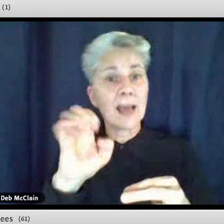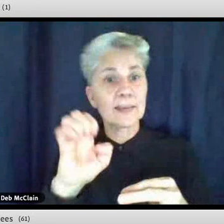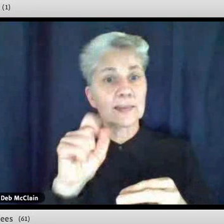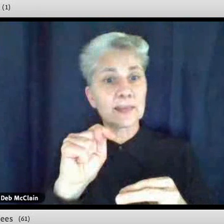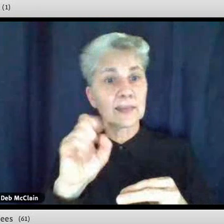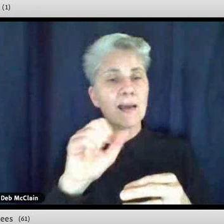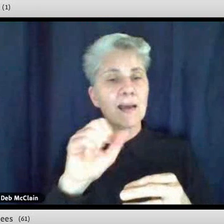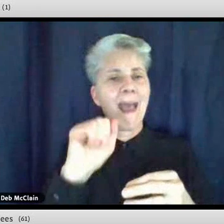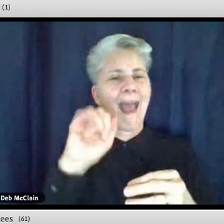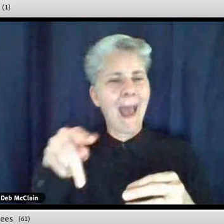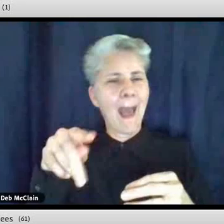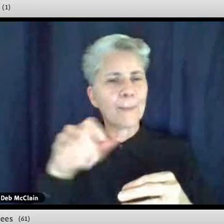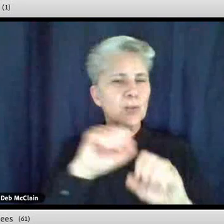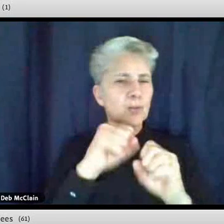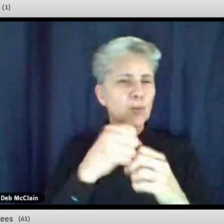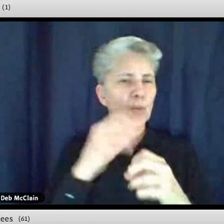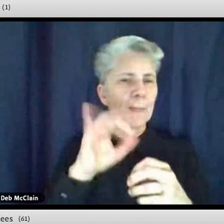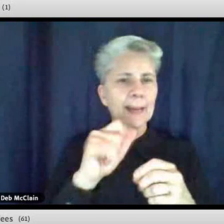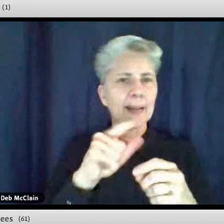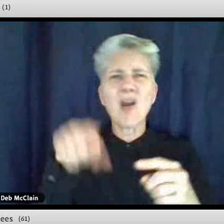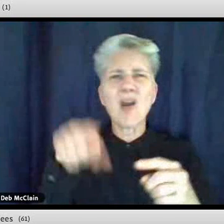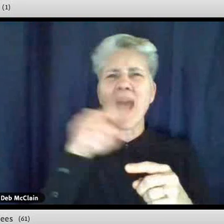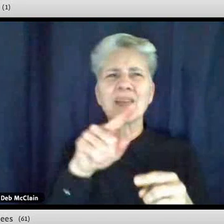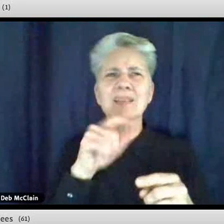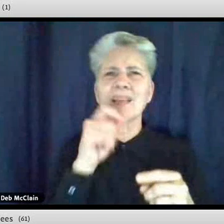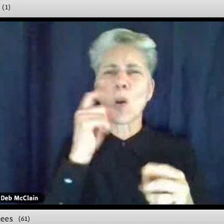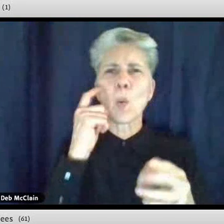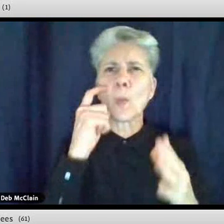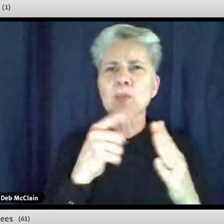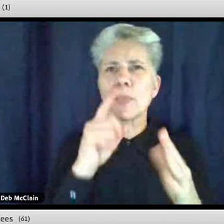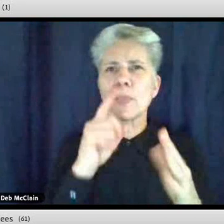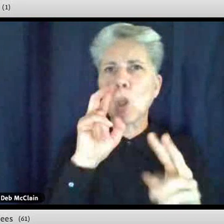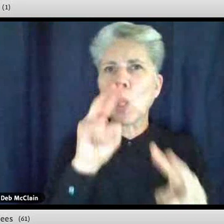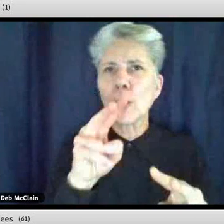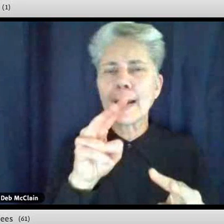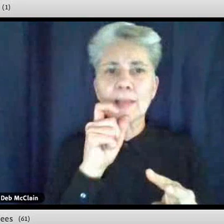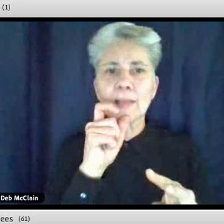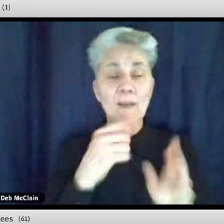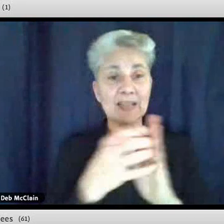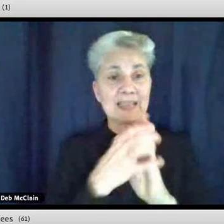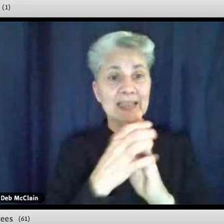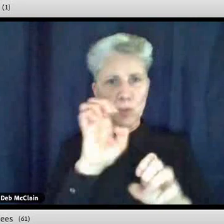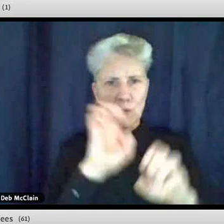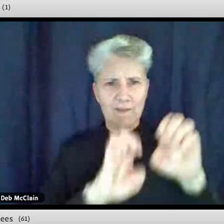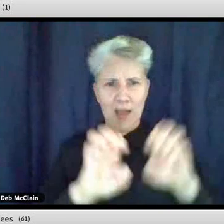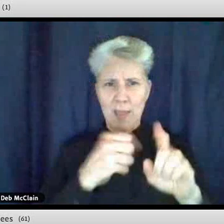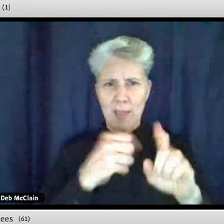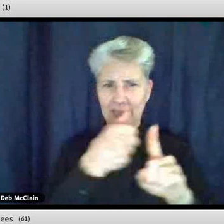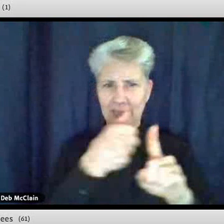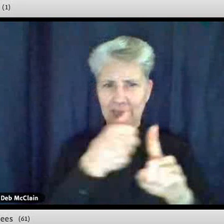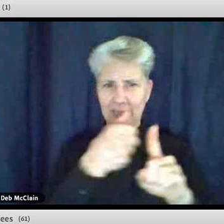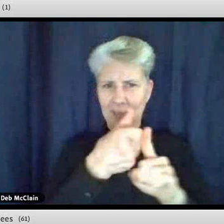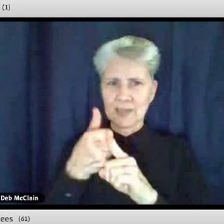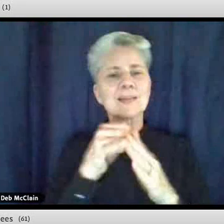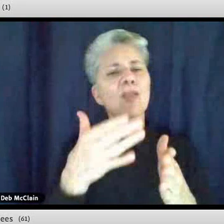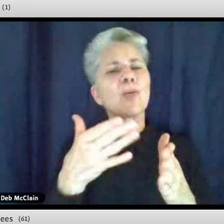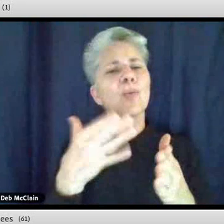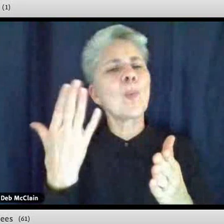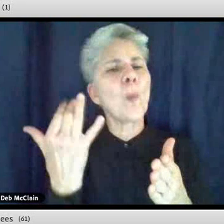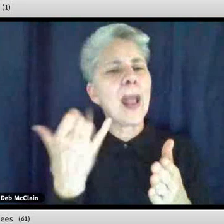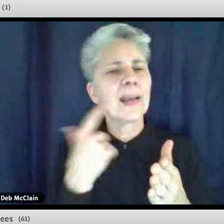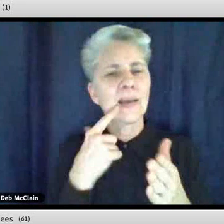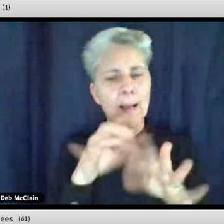89% of people get news from either news websites, apps, or social media. So they're out there, and they don't realize what they're looking